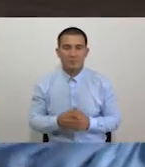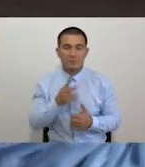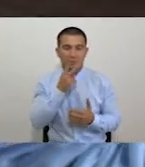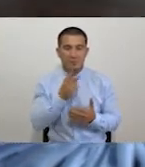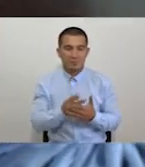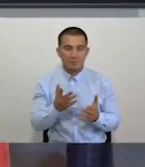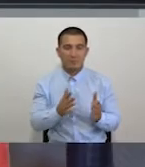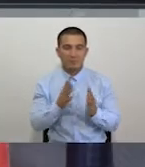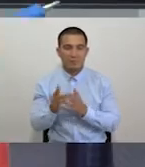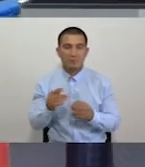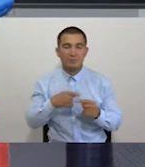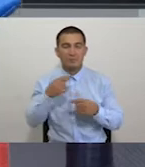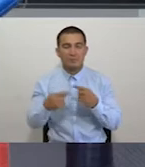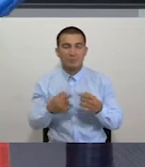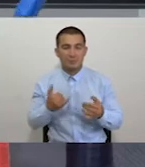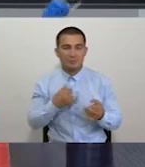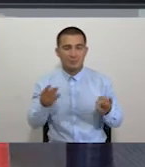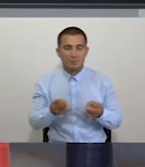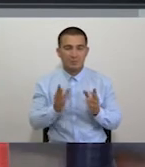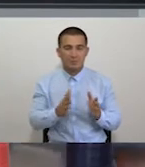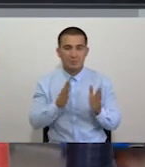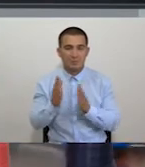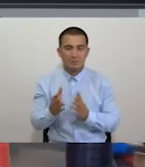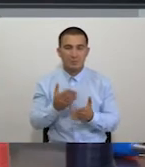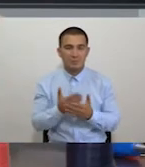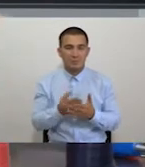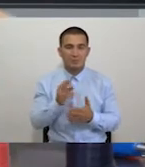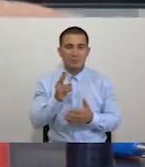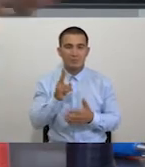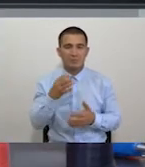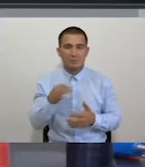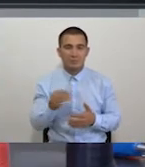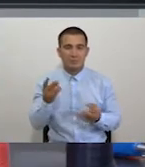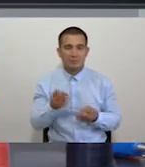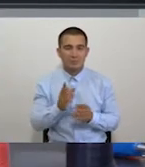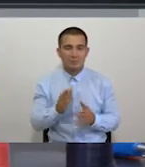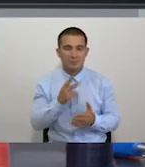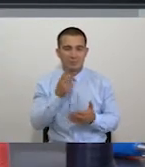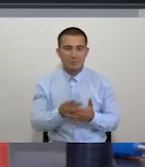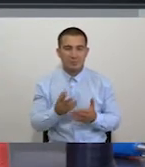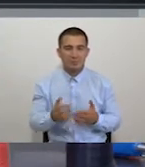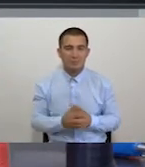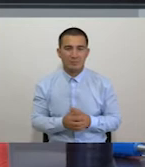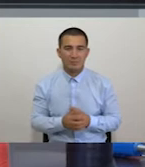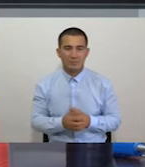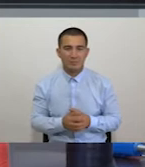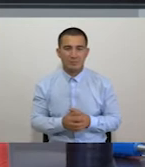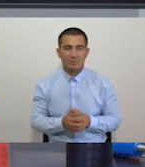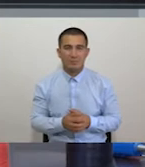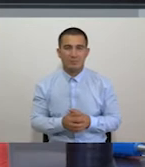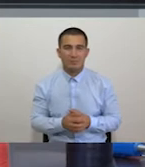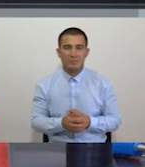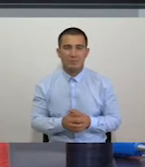Xo'p, keyingi qismimizda bizga yelim kerak bo'ladi. Yoqib qo'ydik.